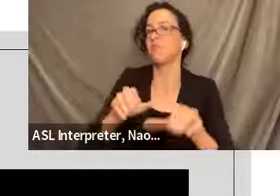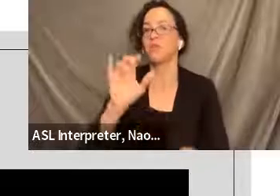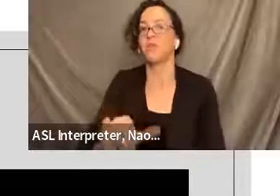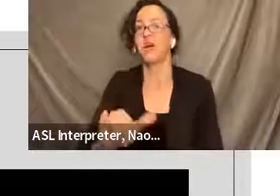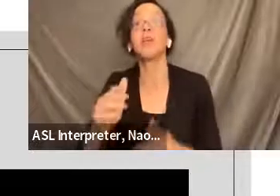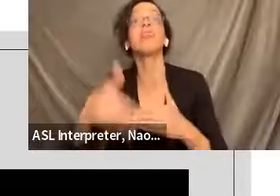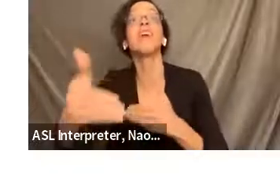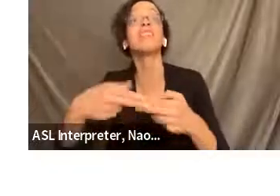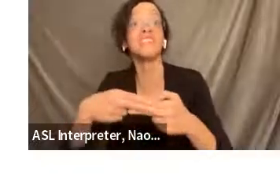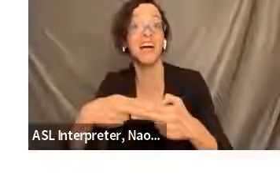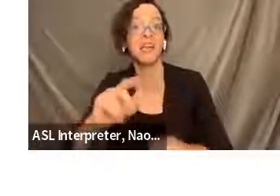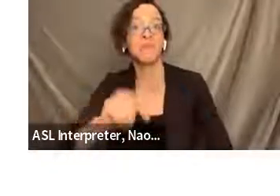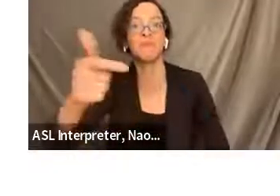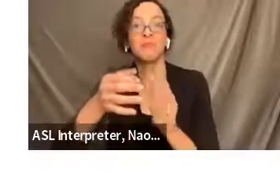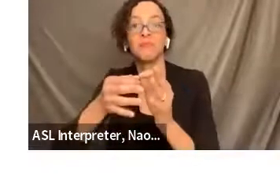slide, please.